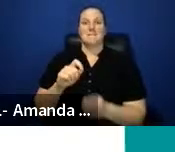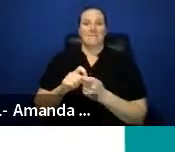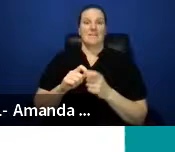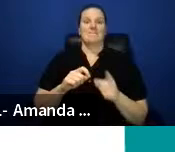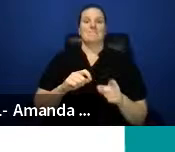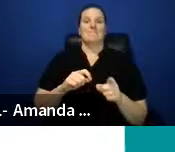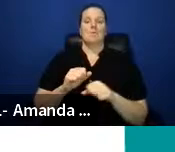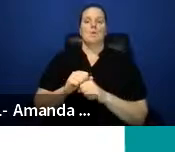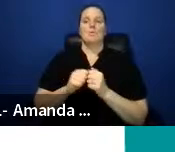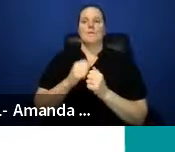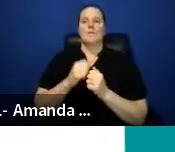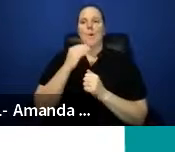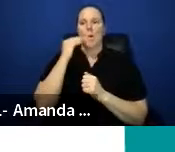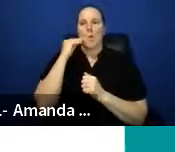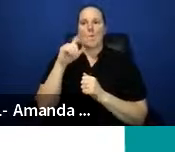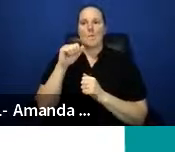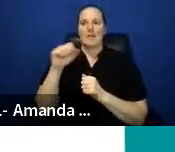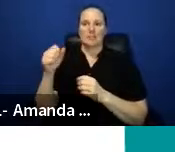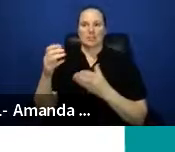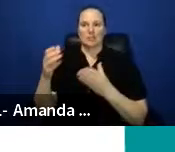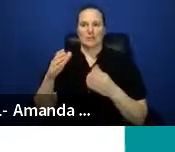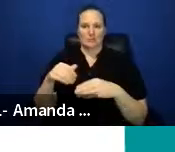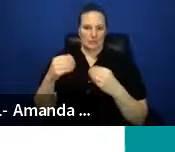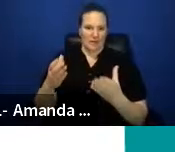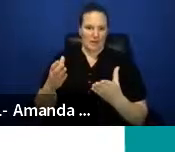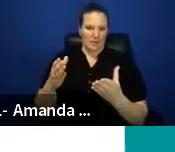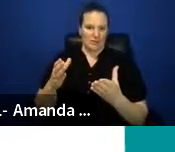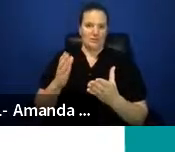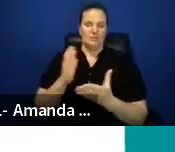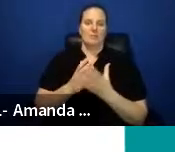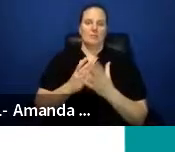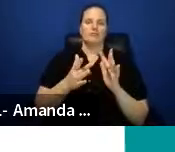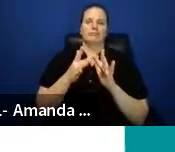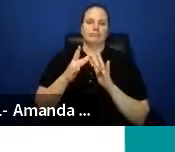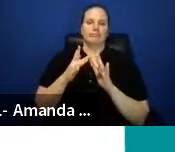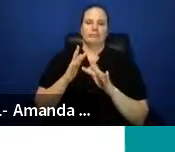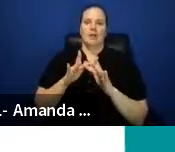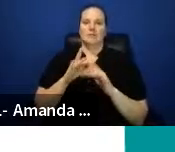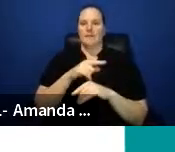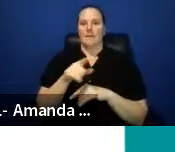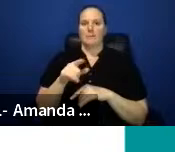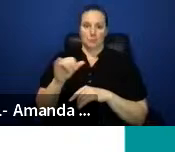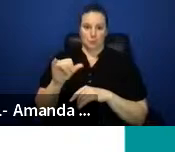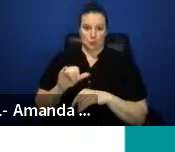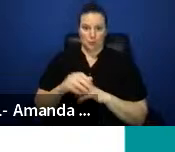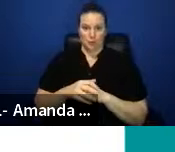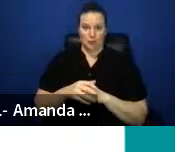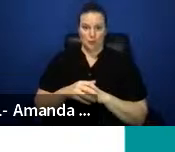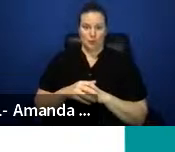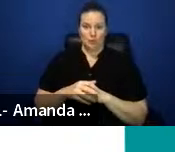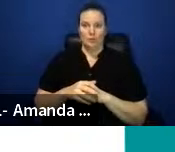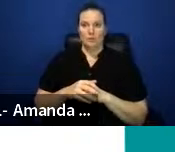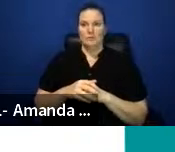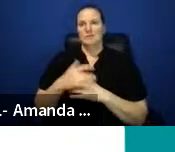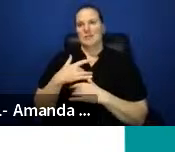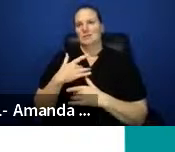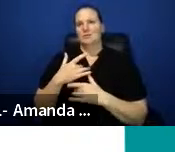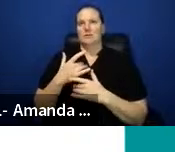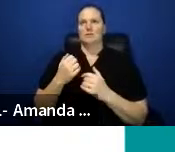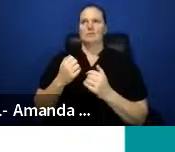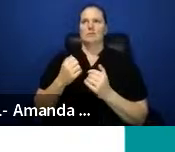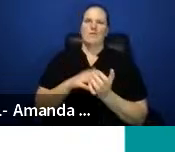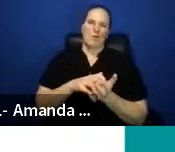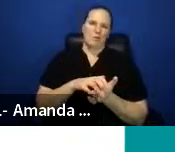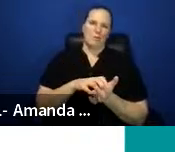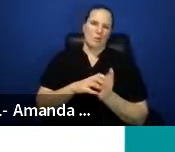with homeless service providers to ensure that some of that outreach reaches those folks as well, as they are those who tend to be quite